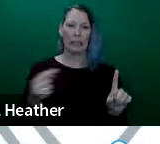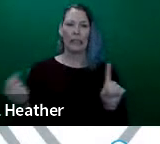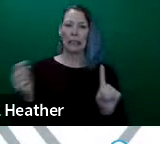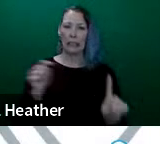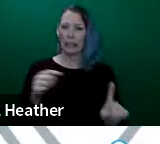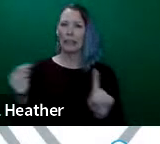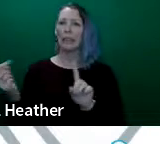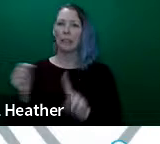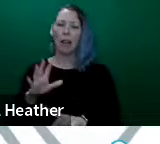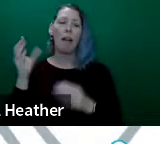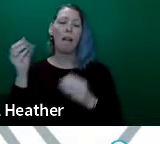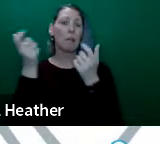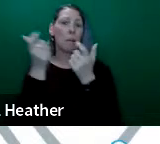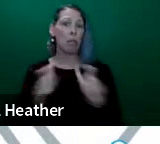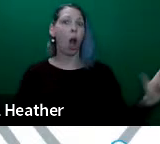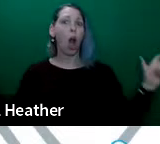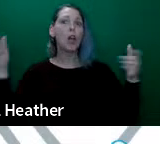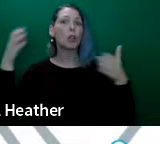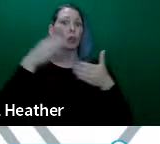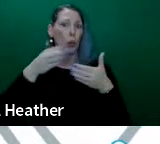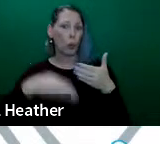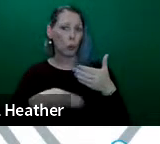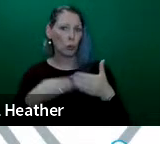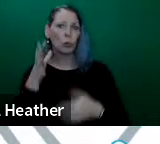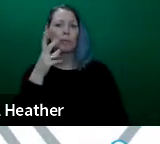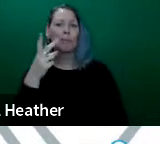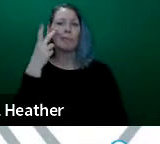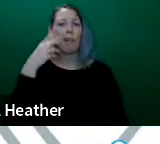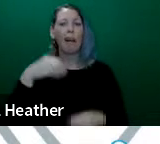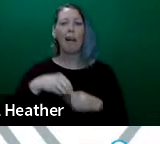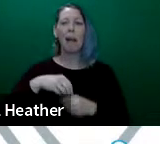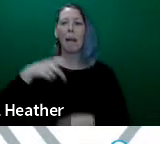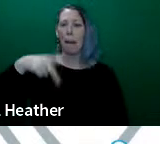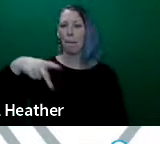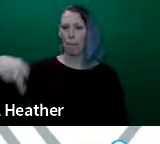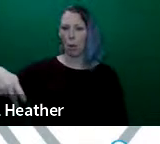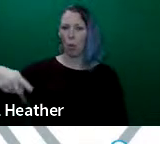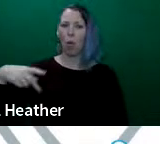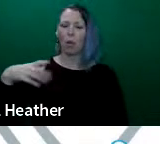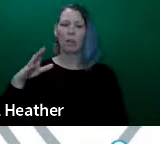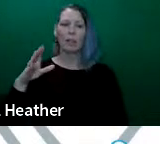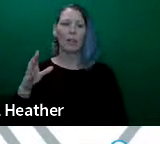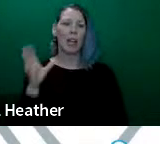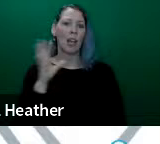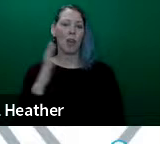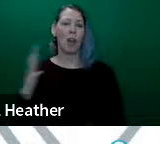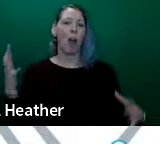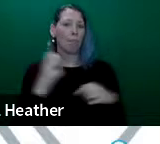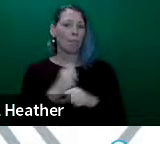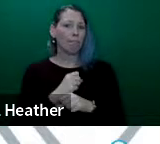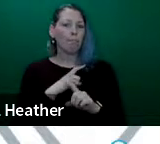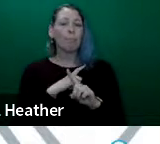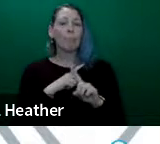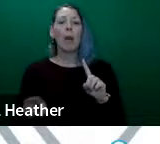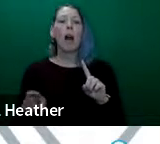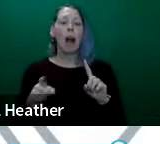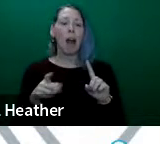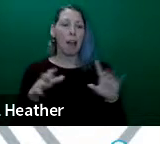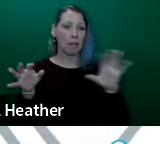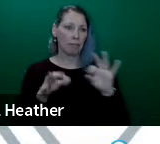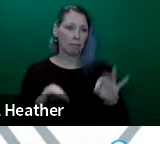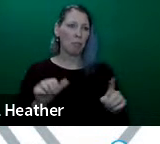some large conclusions. I think you saw kind of in the PowerPoint slide deck that kind of roll these up, but I'll again orient us to the